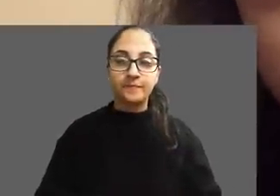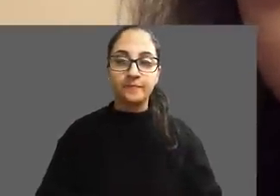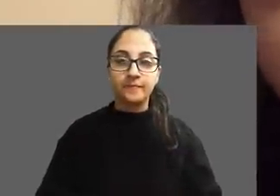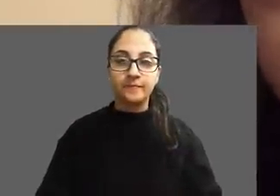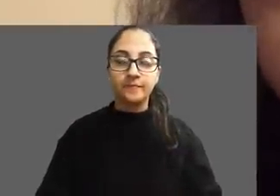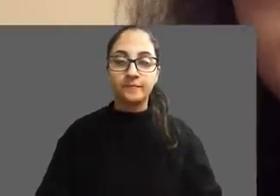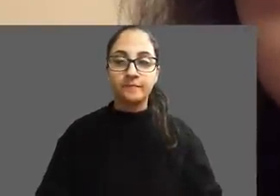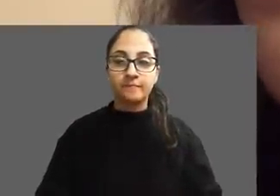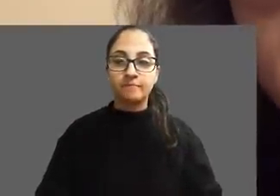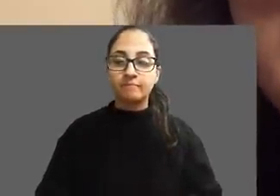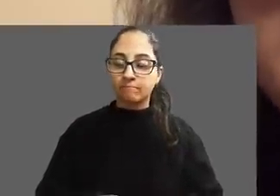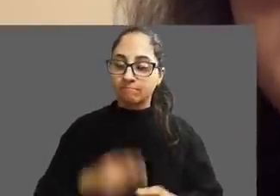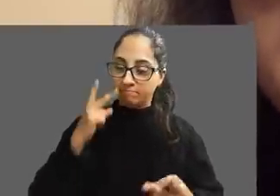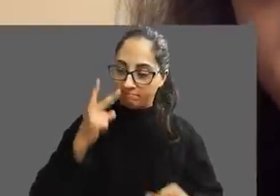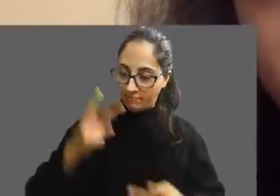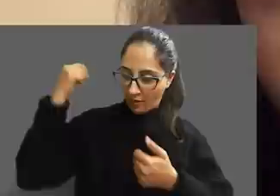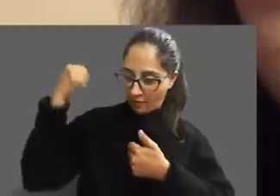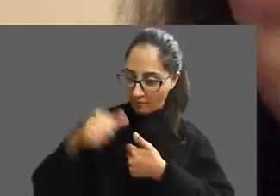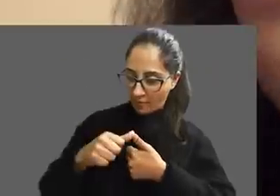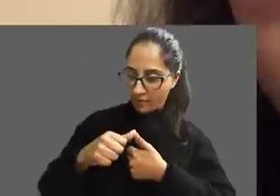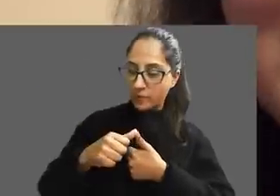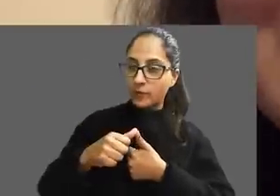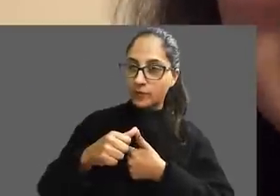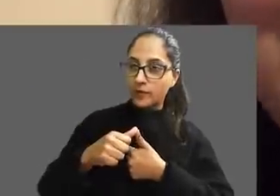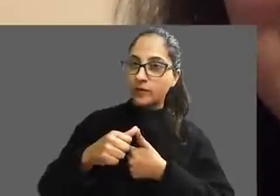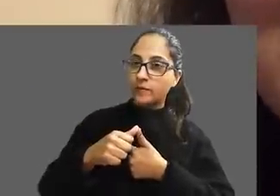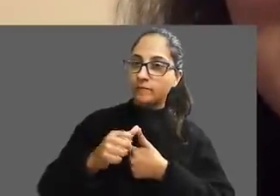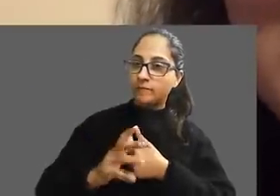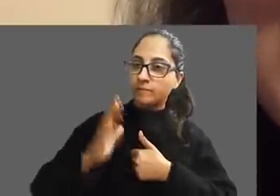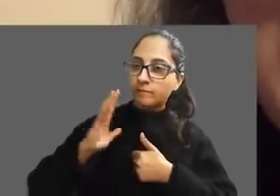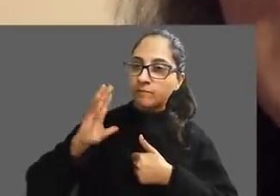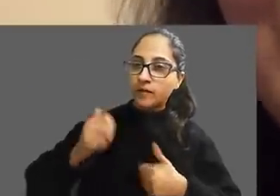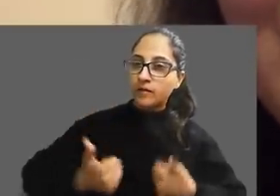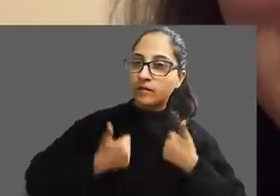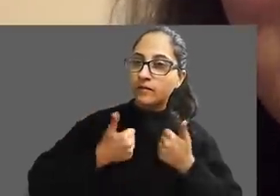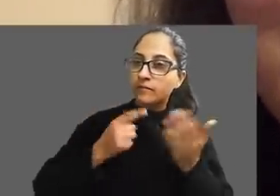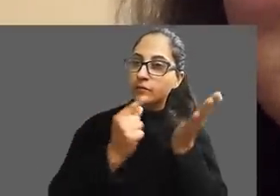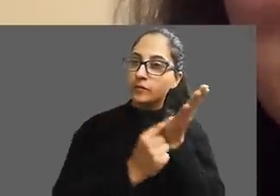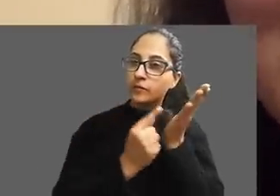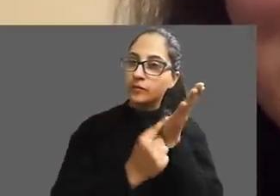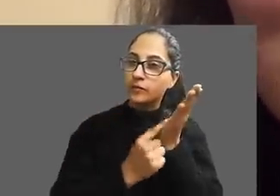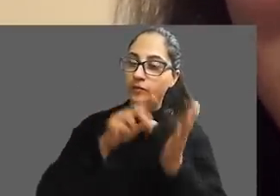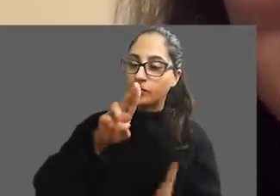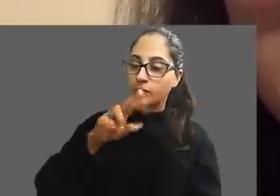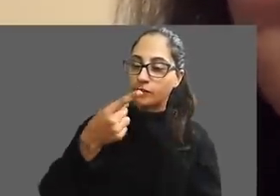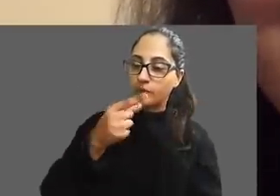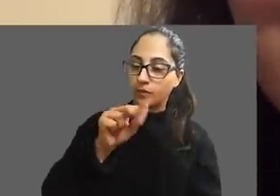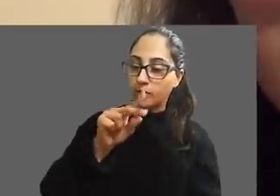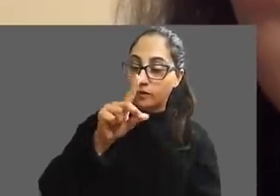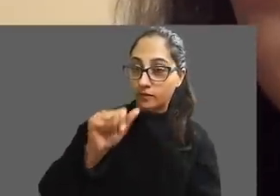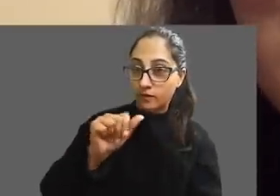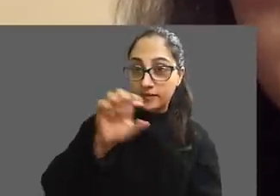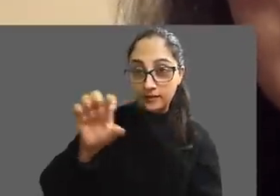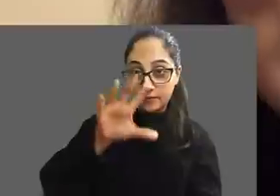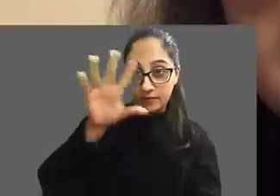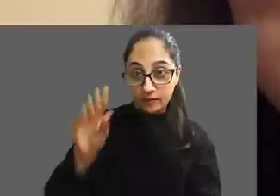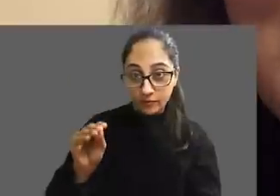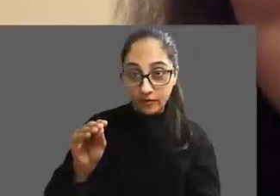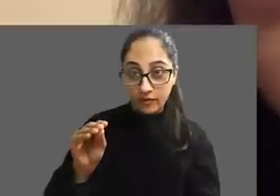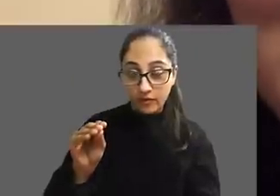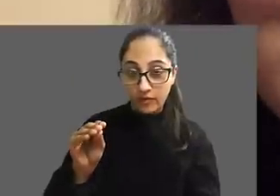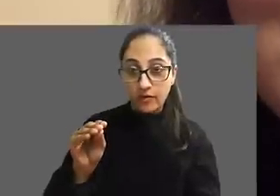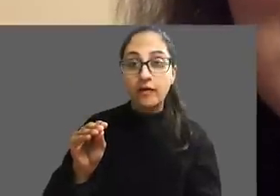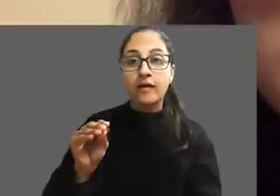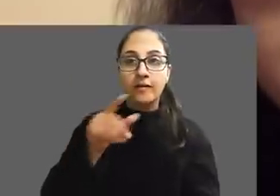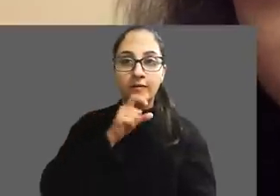Hazri Imam's Golden Jubilee, Hazri Imam came to East Africa. And at the time I was living in Uganda. So it was a really